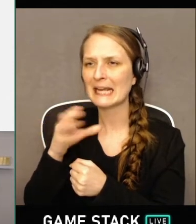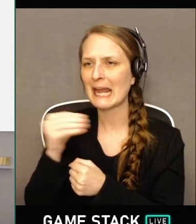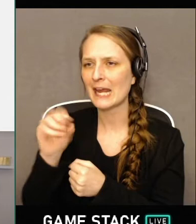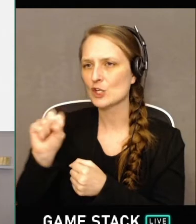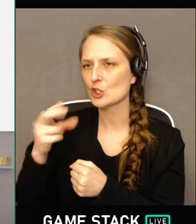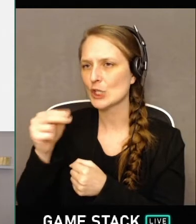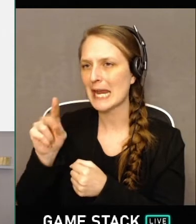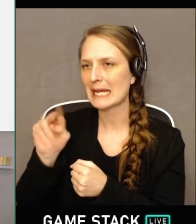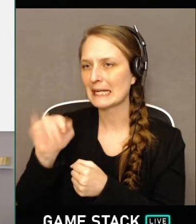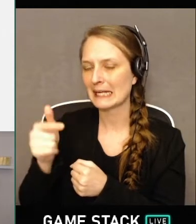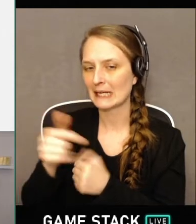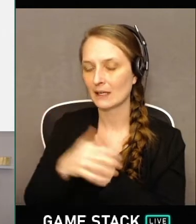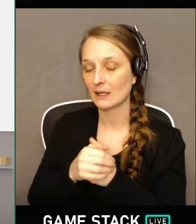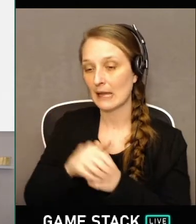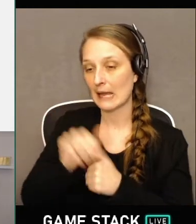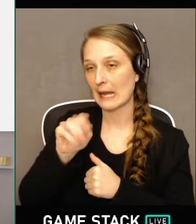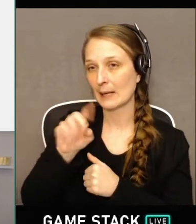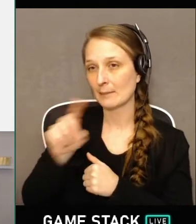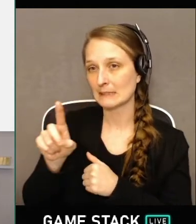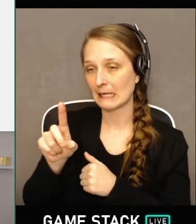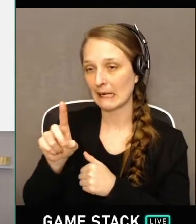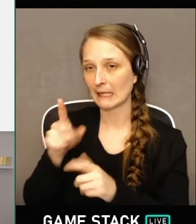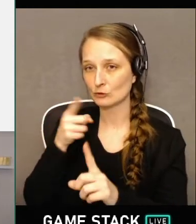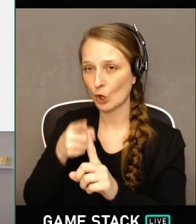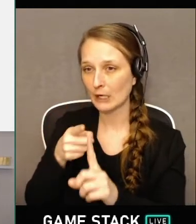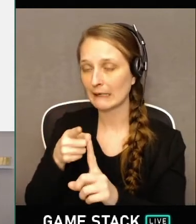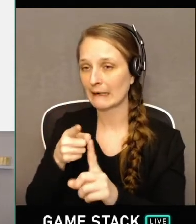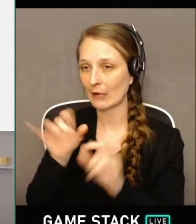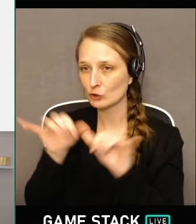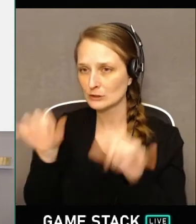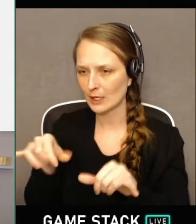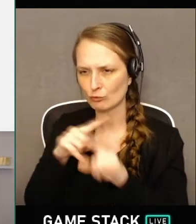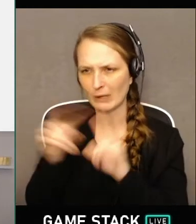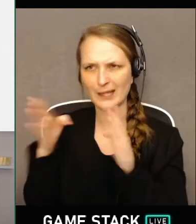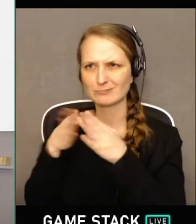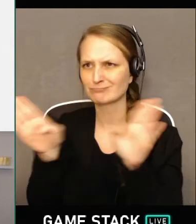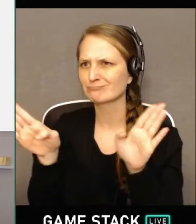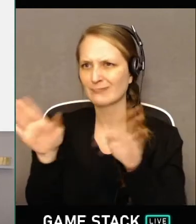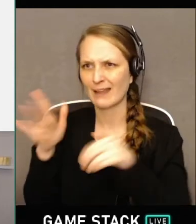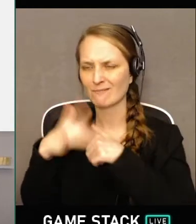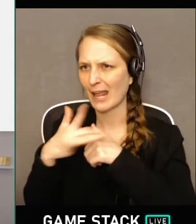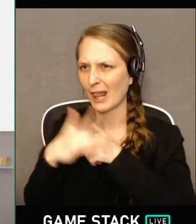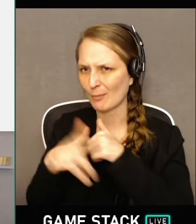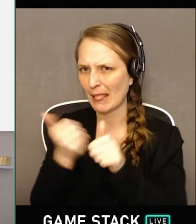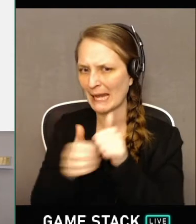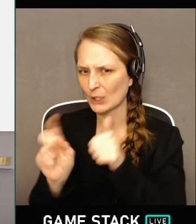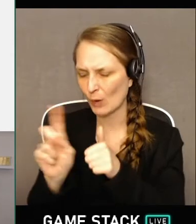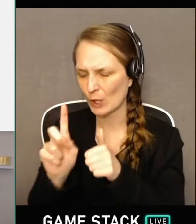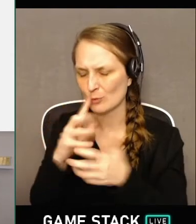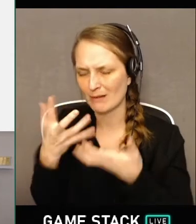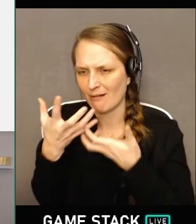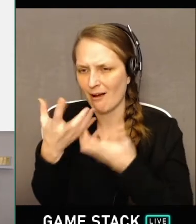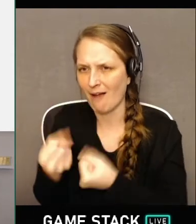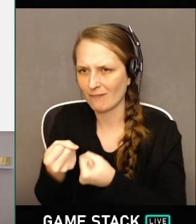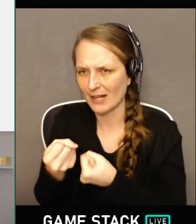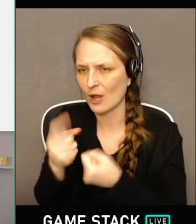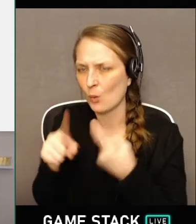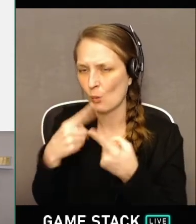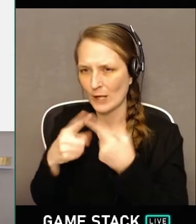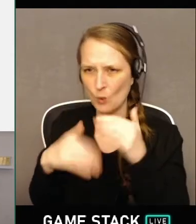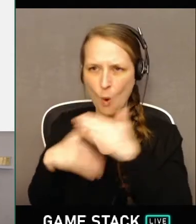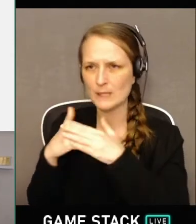Our AMD RDNA2 architecture is already widely available, so you can be confident that when you optimize your game